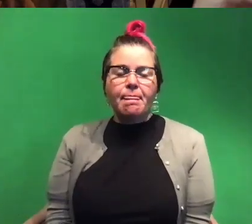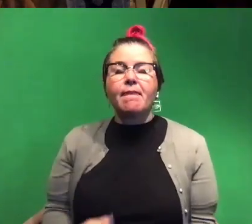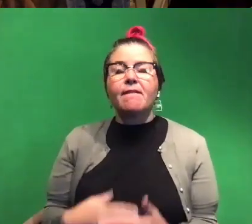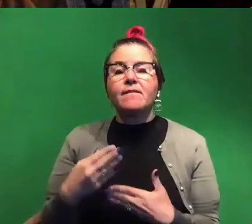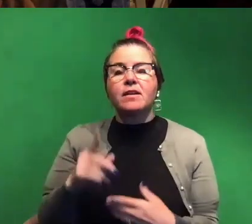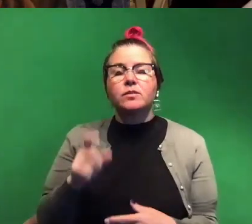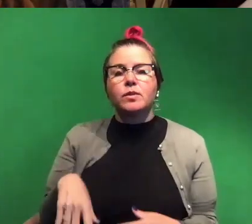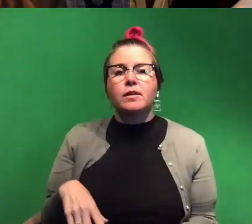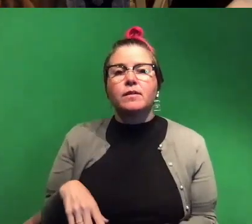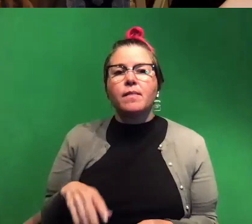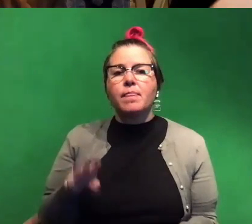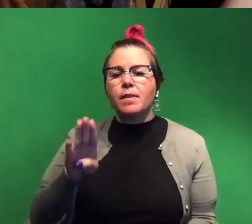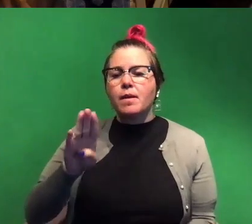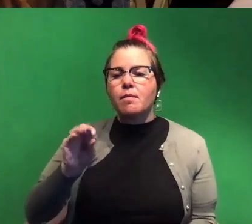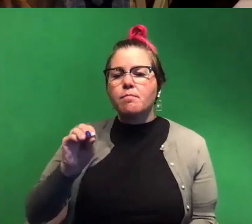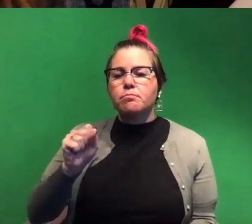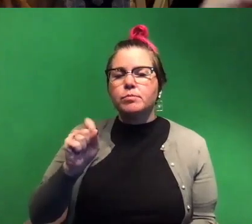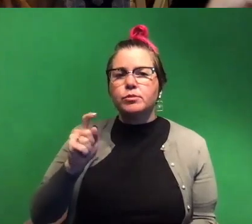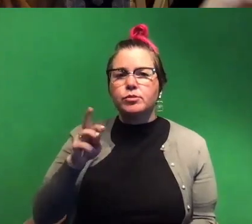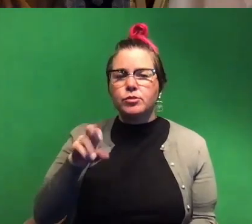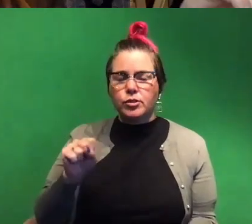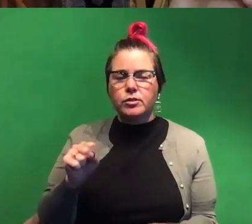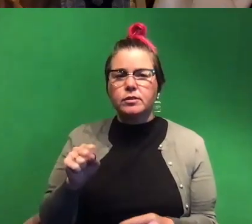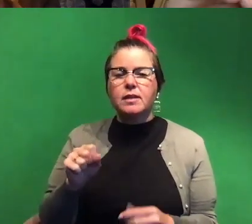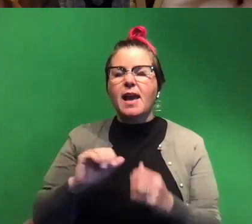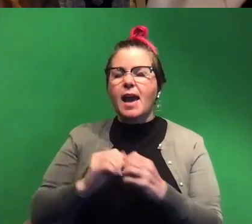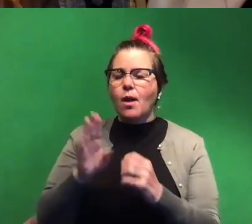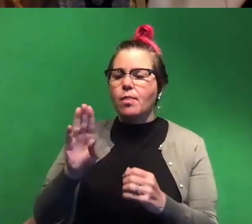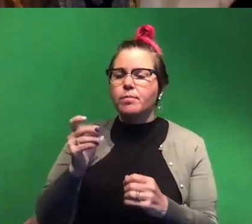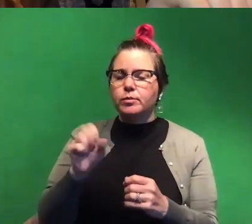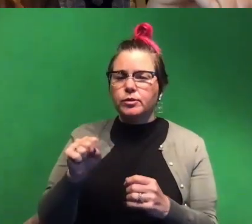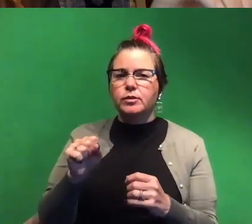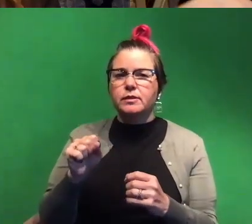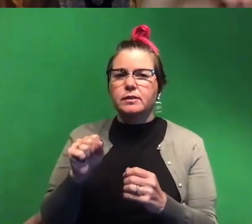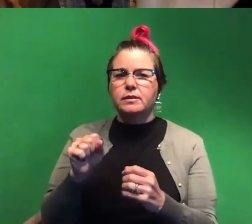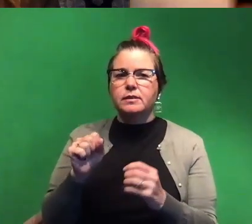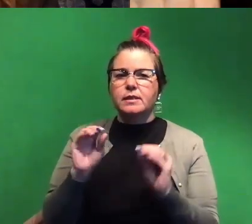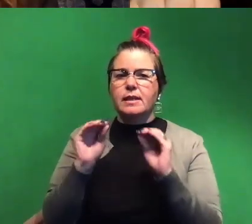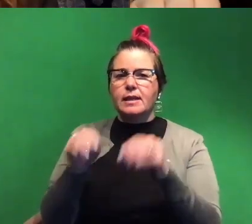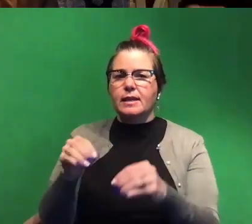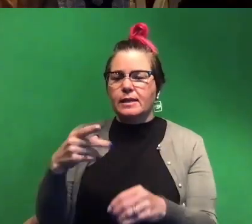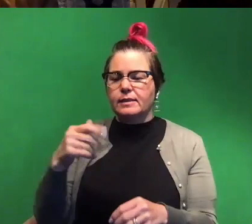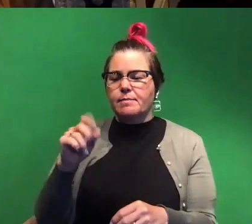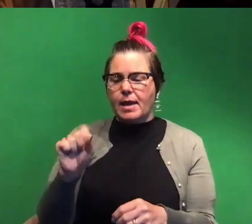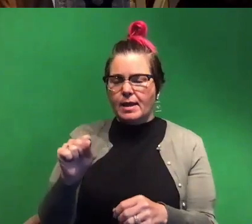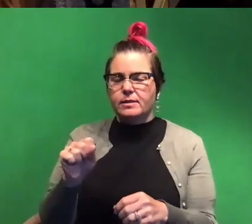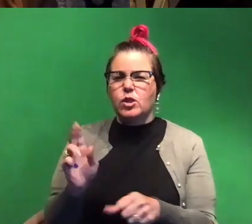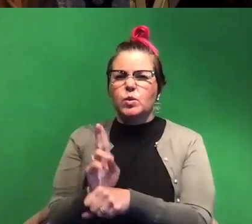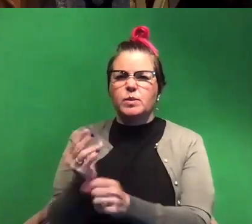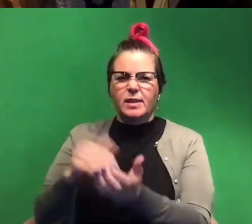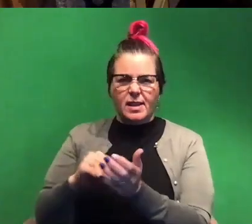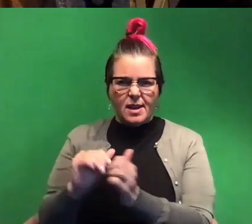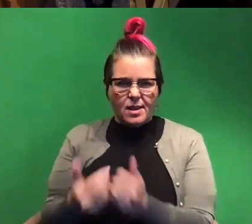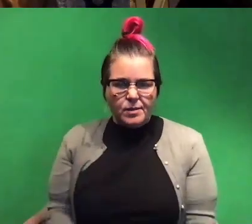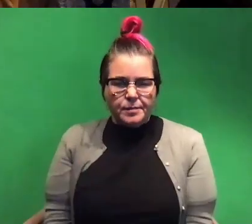the boosters how do the boosters get to the pads to be reused? Yeah, so that's